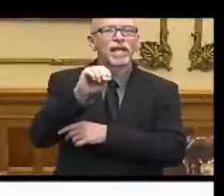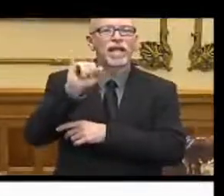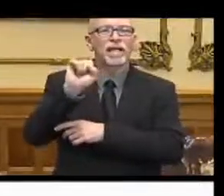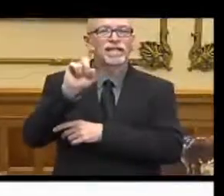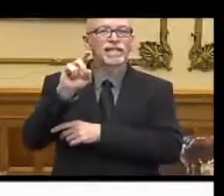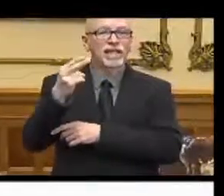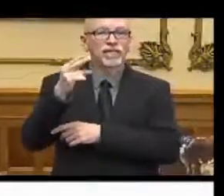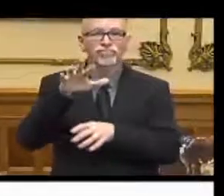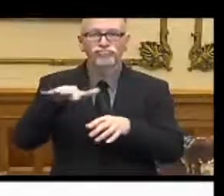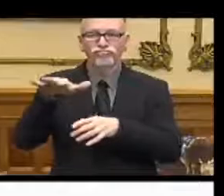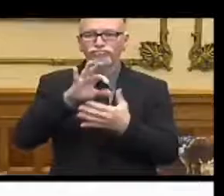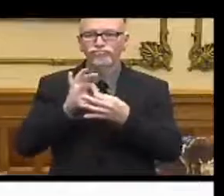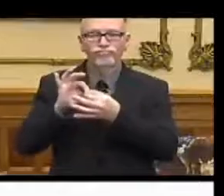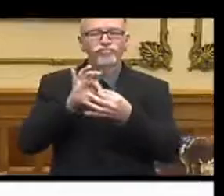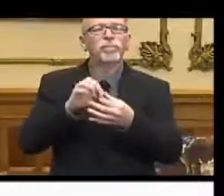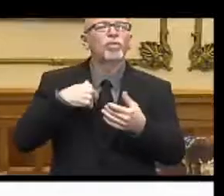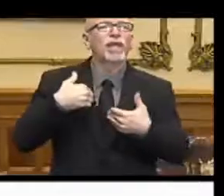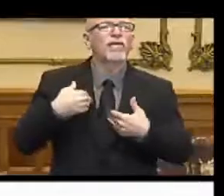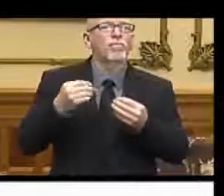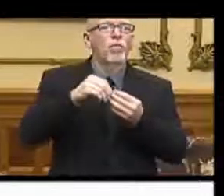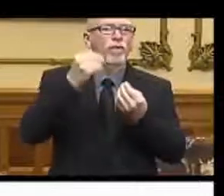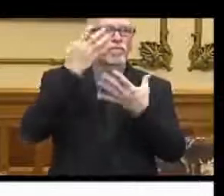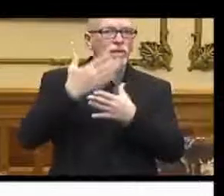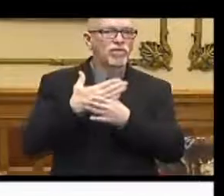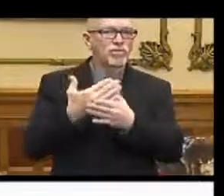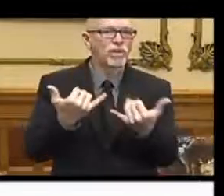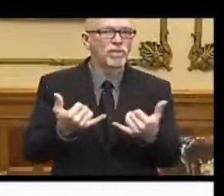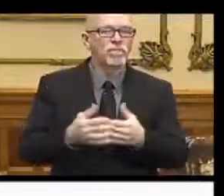ISDH, we have some information to share.